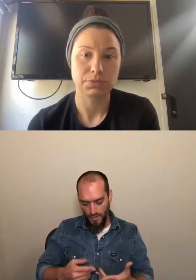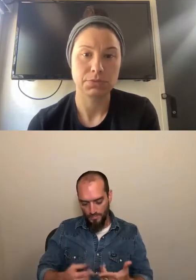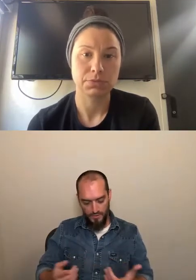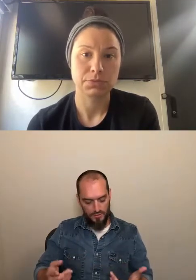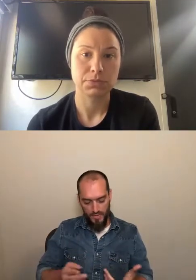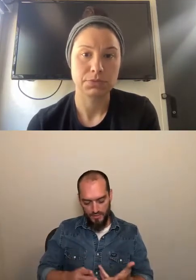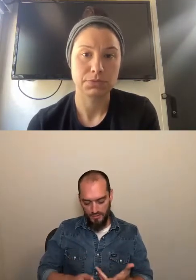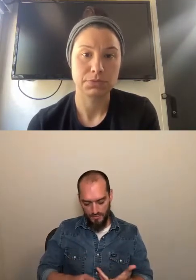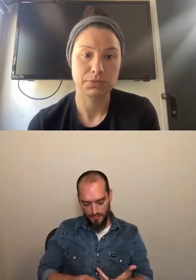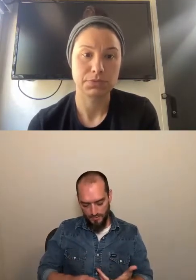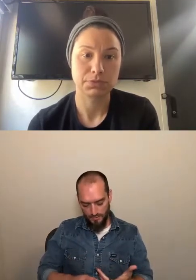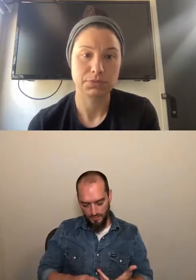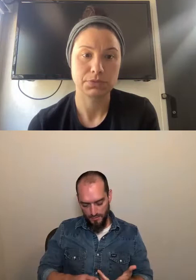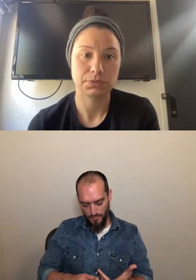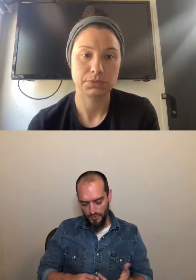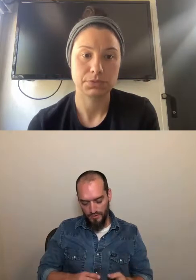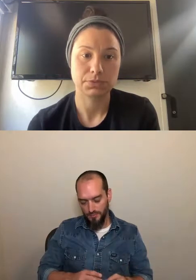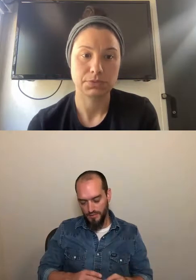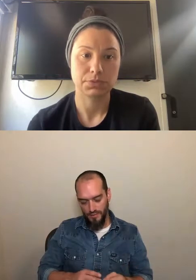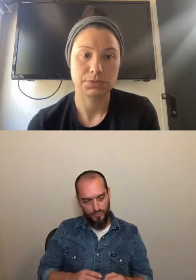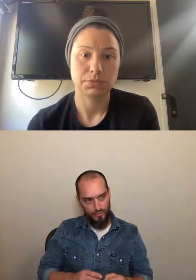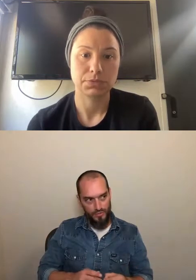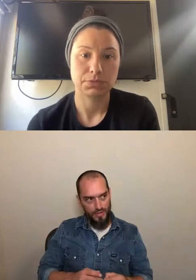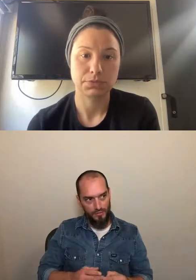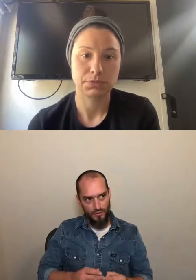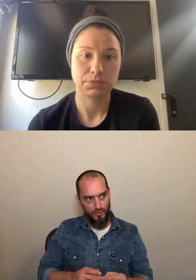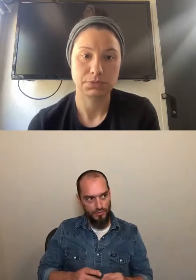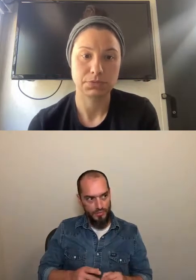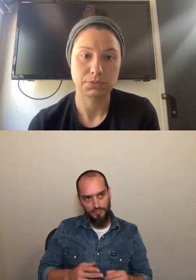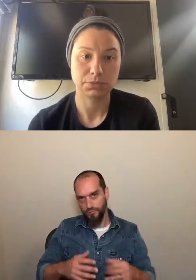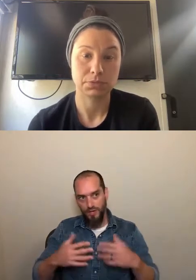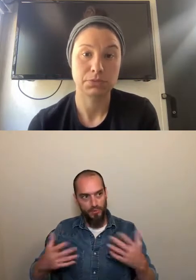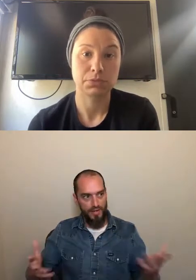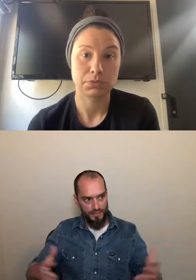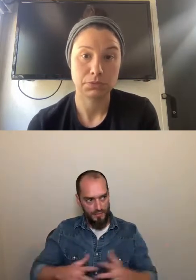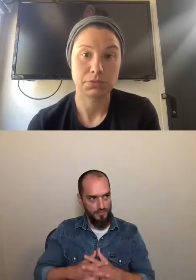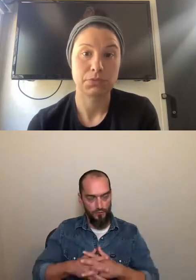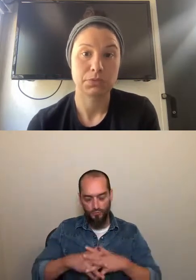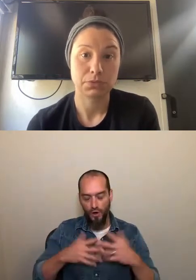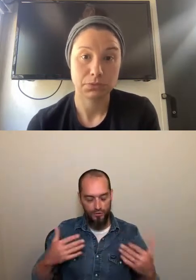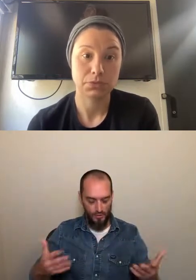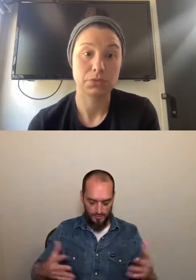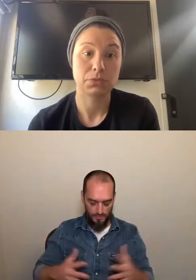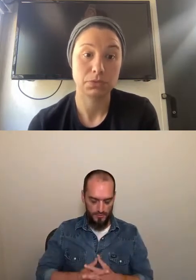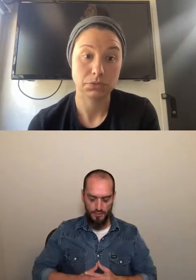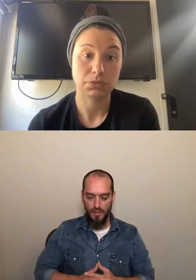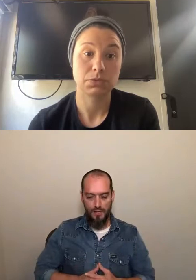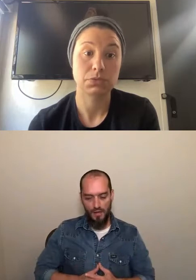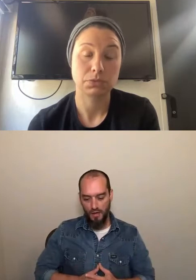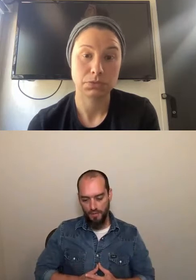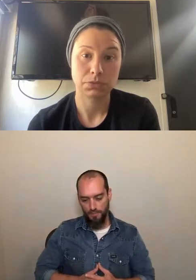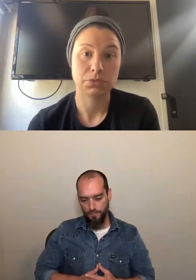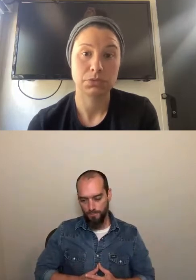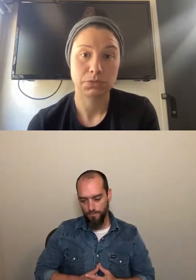So incompetence, yes, but really it comes down to even gross negligence or deceptive trade practices or fraudulence.